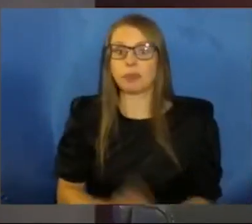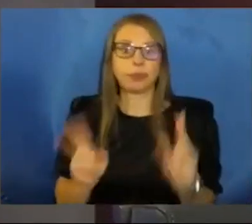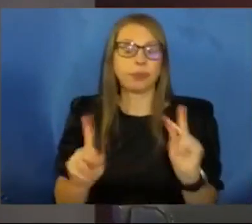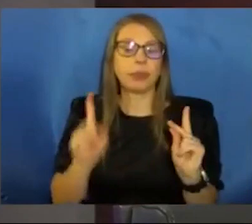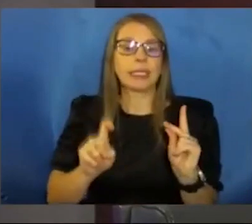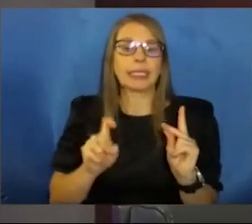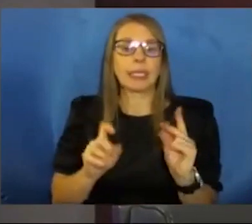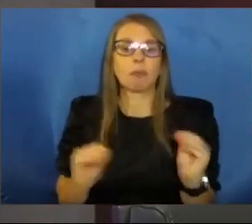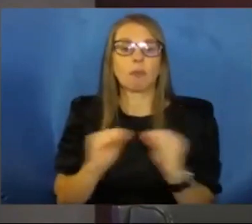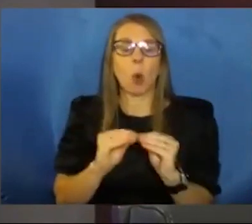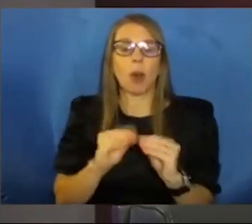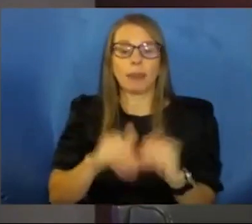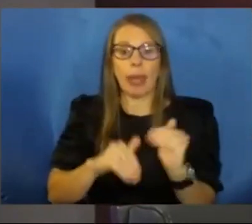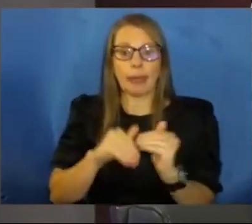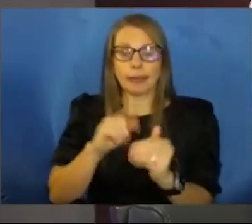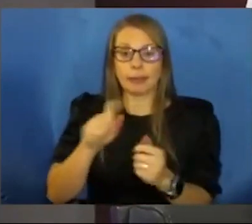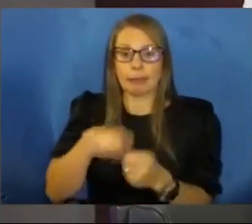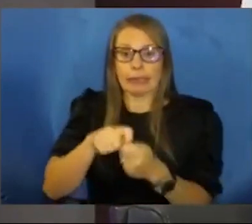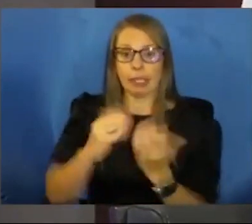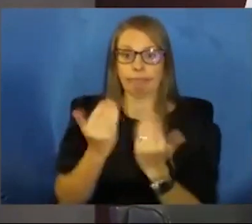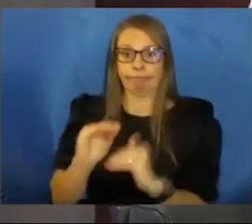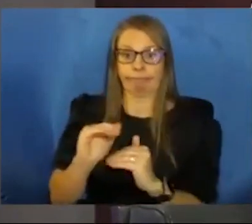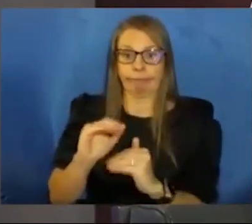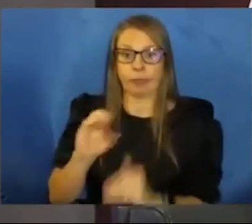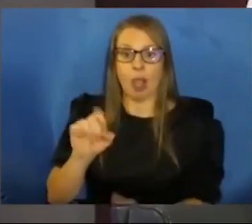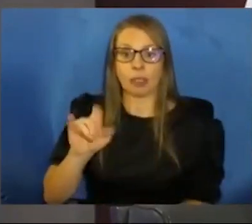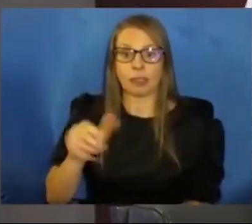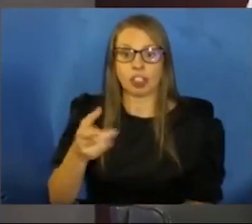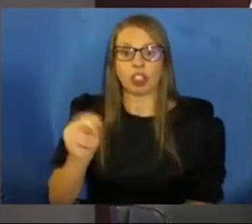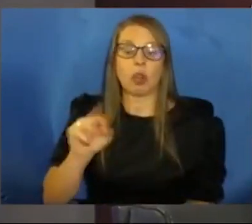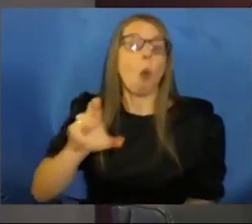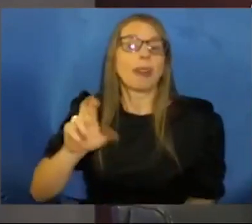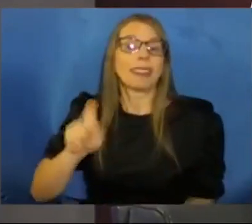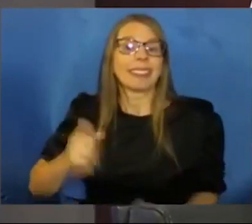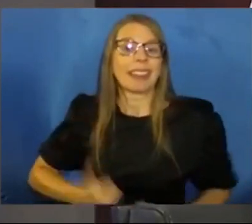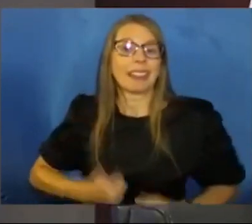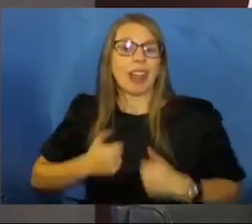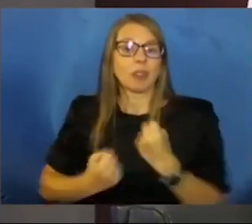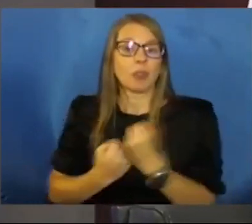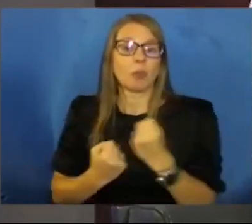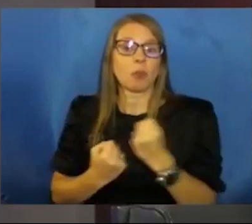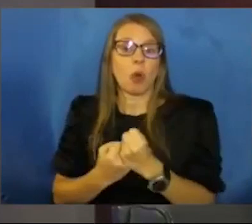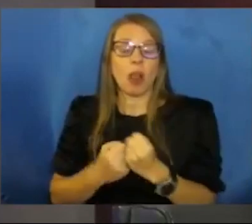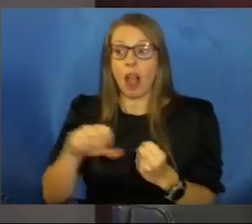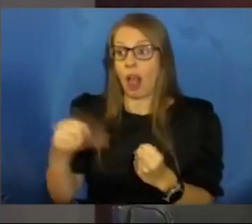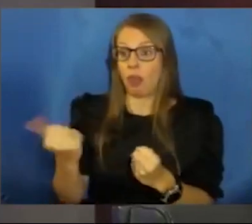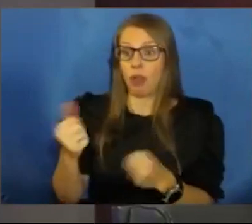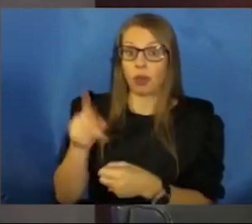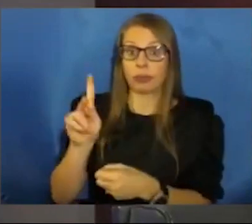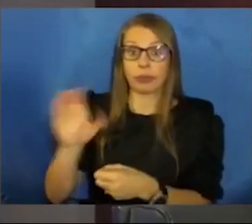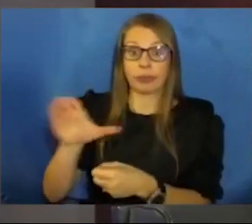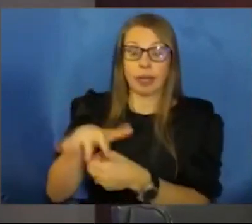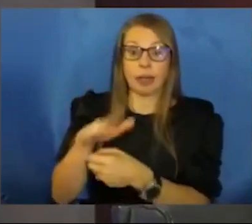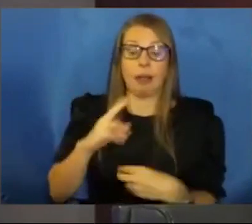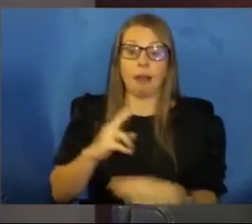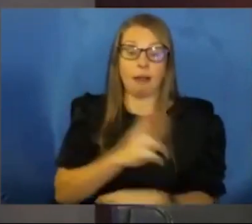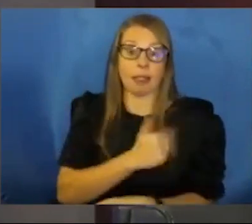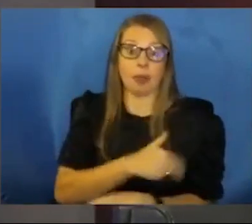have four beds and no ICU, they have to transfer quite a bit of stuff, you know, heart